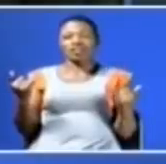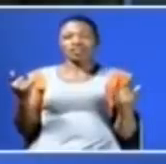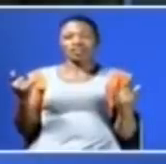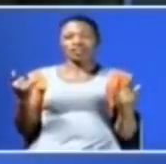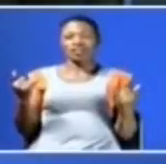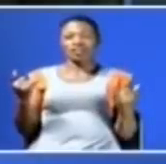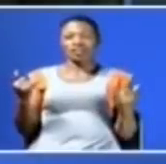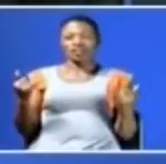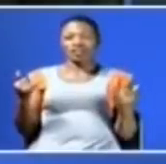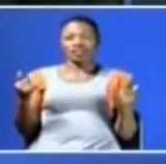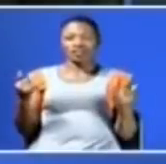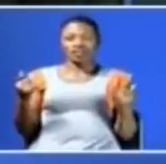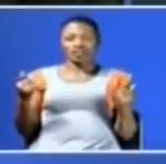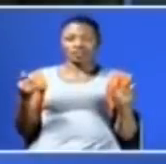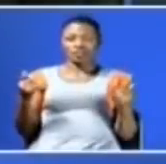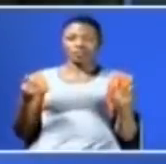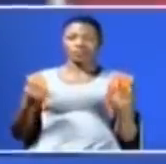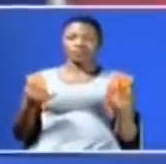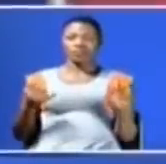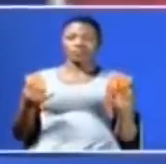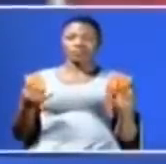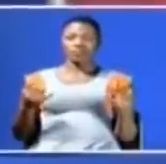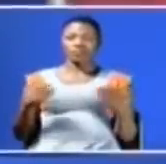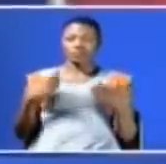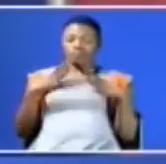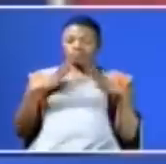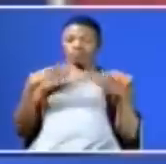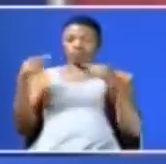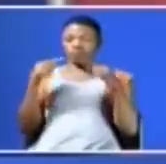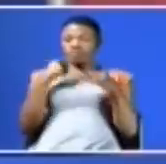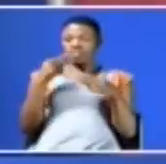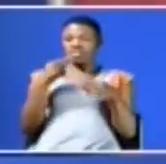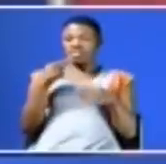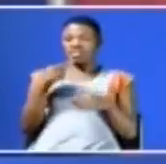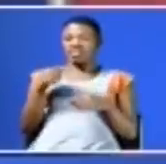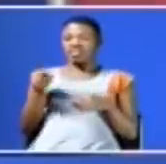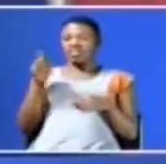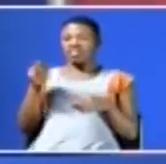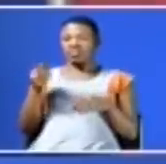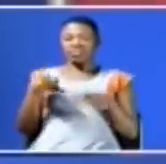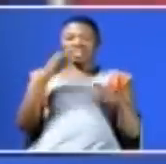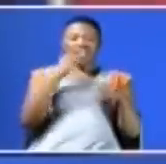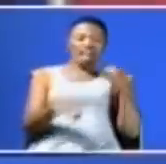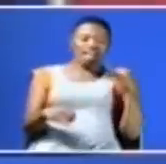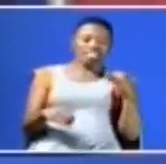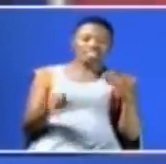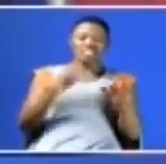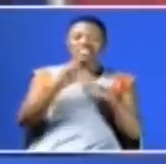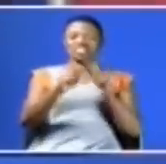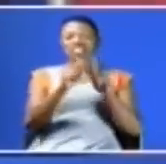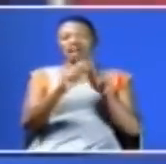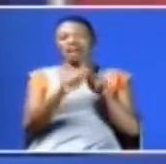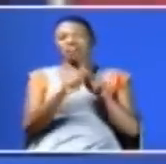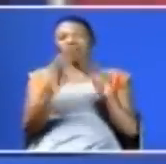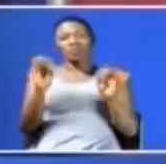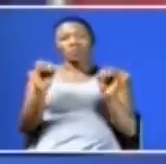It's not about, some people have given the argument that, you know, he's lame duck because he's on his last term. I don't think that's the case. I think the president still